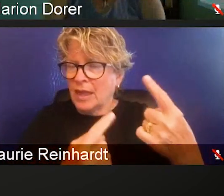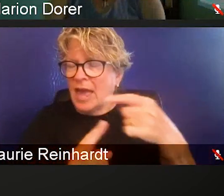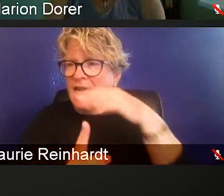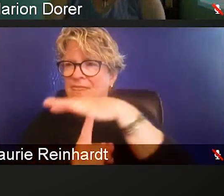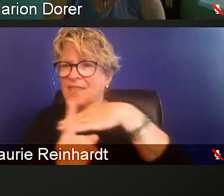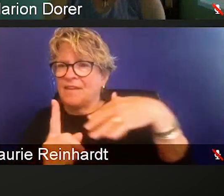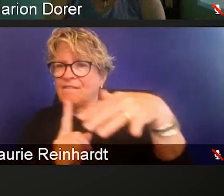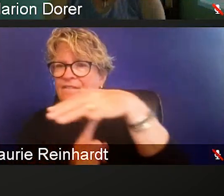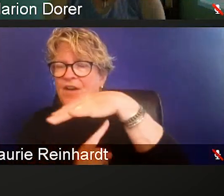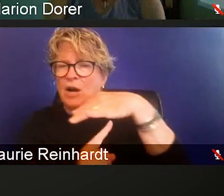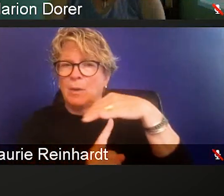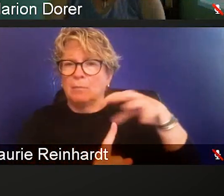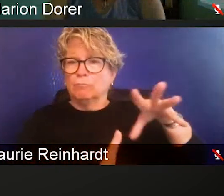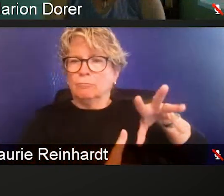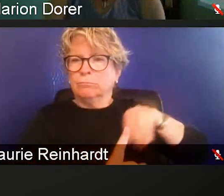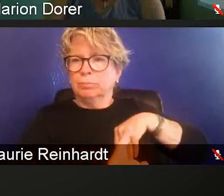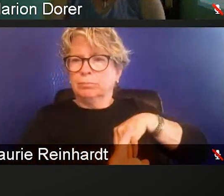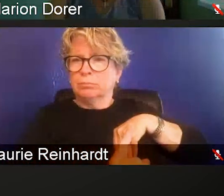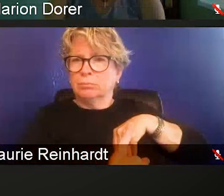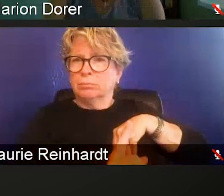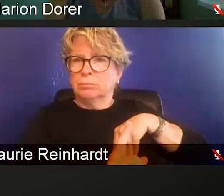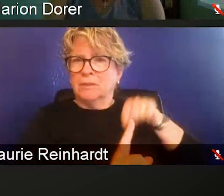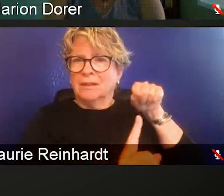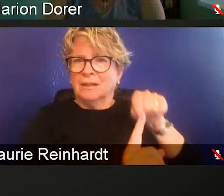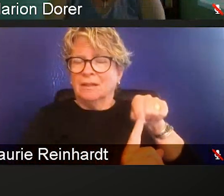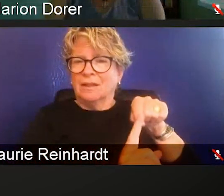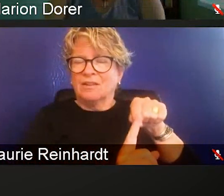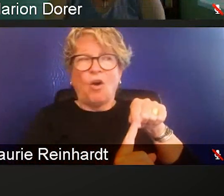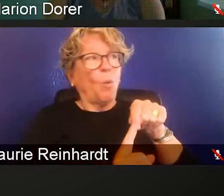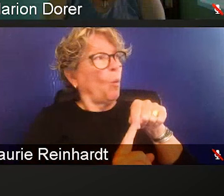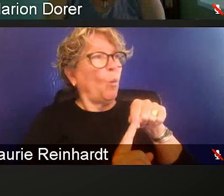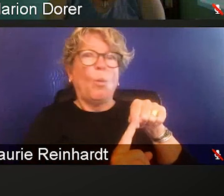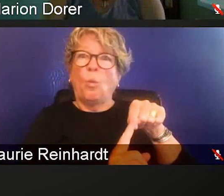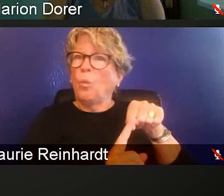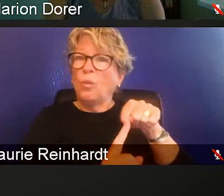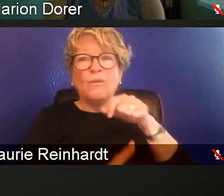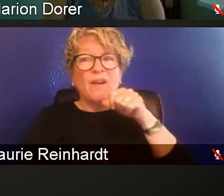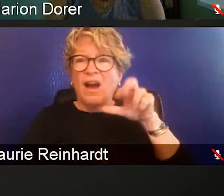then everybody's like, well, that's the way it is. There's nothing racist about it.